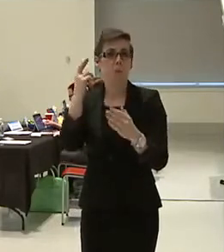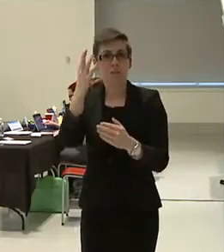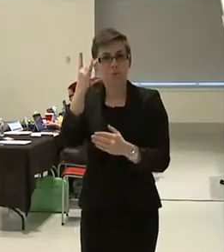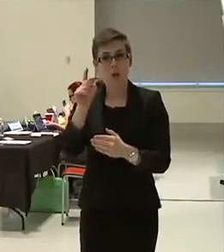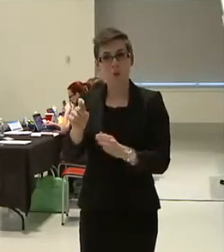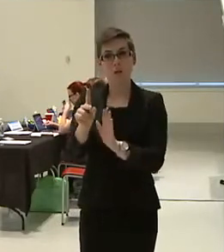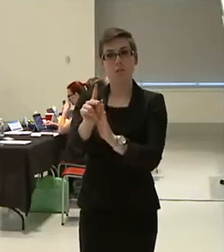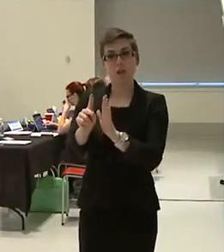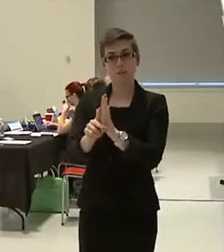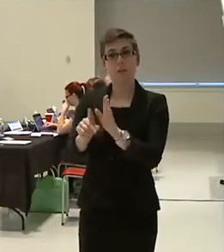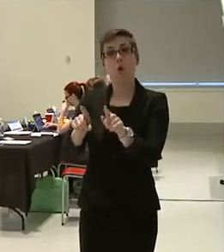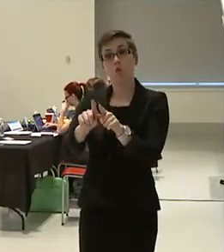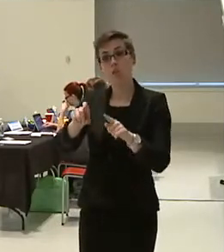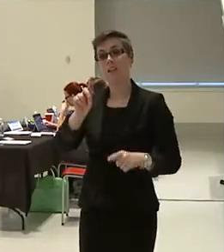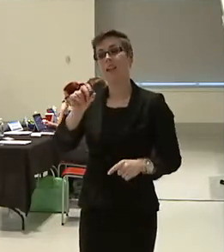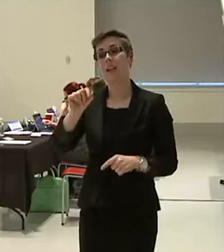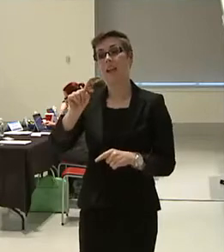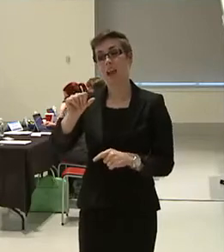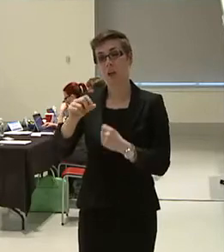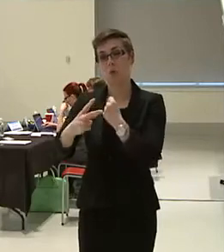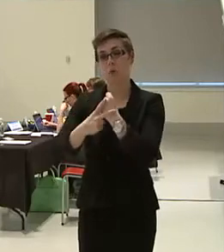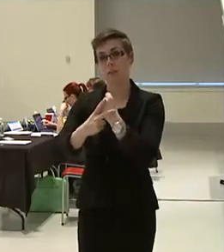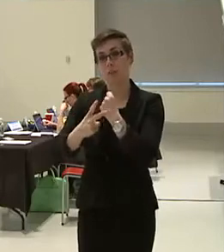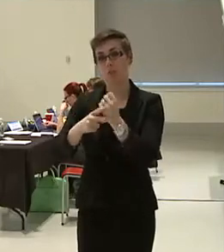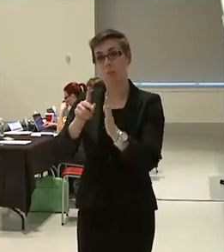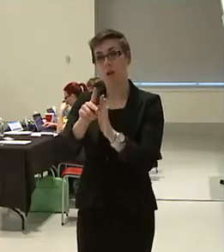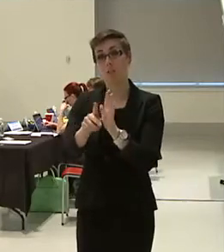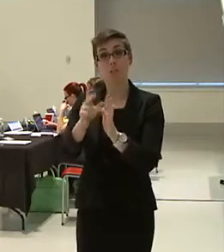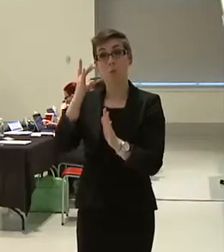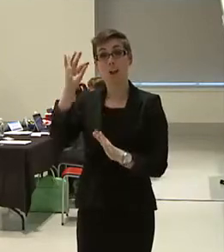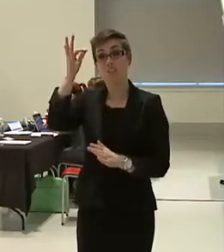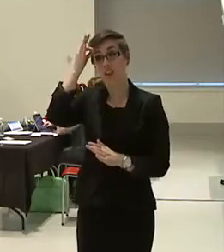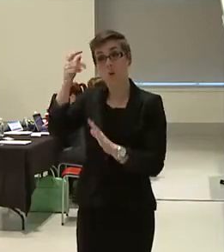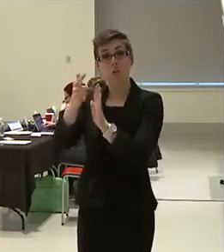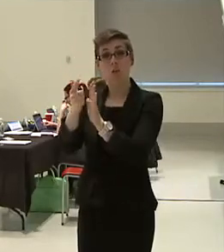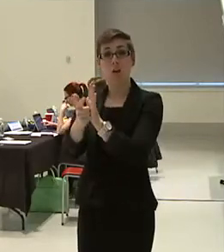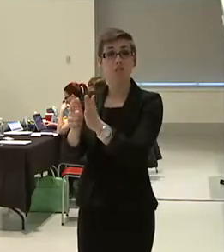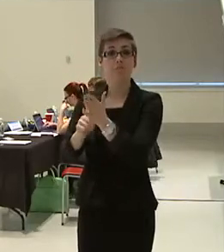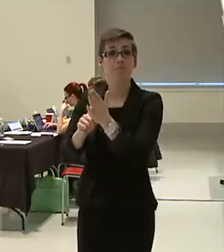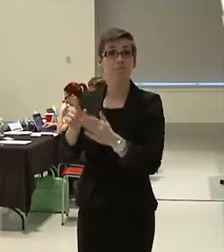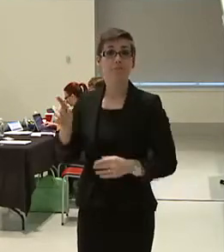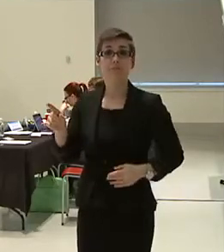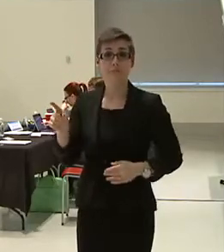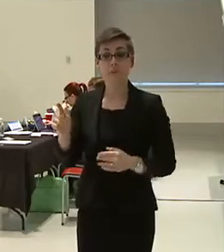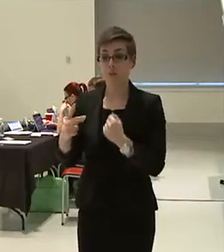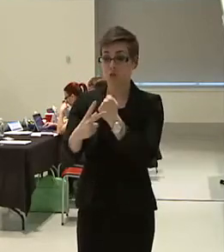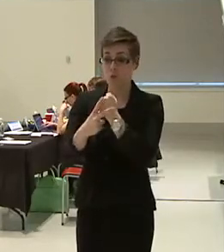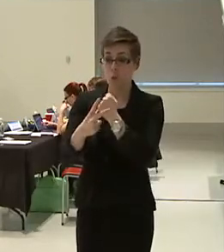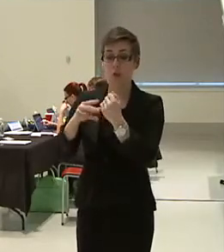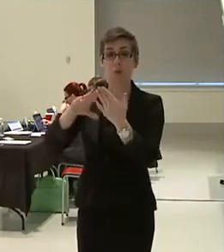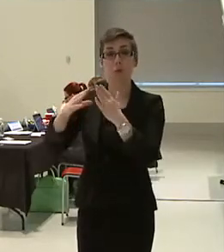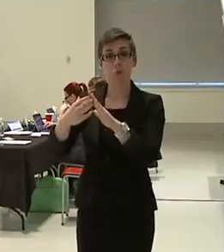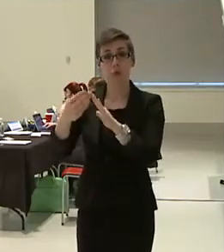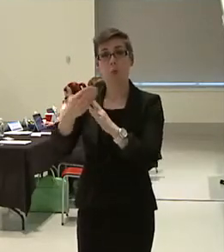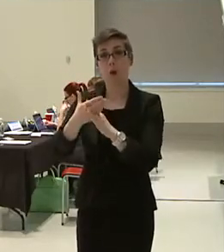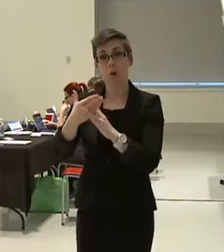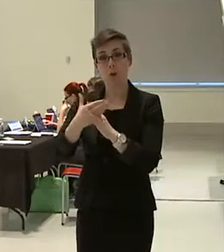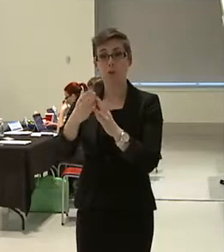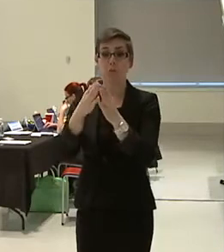And you need a data retention policy because it's a federal law to store social media records, because social media are public